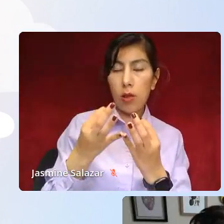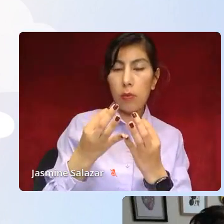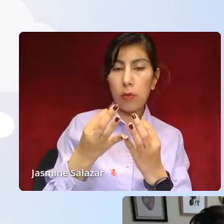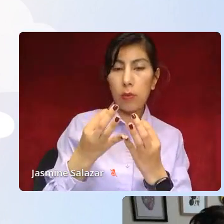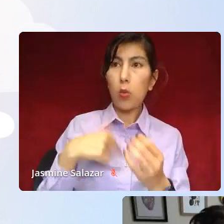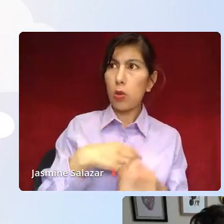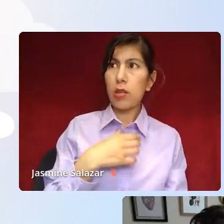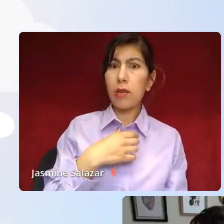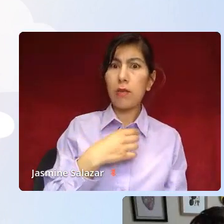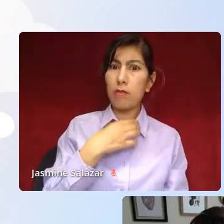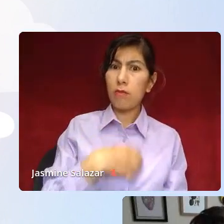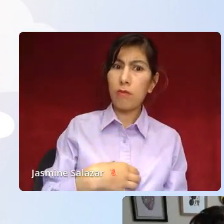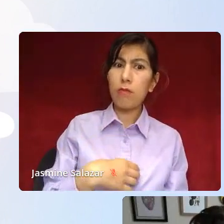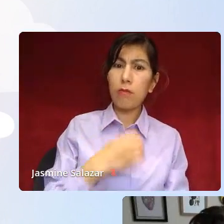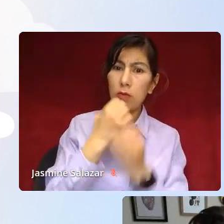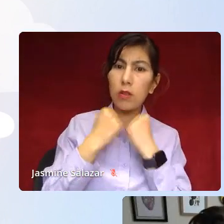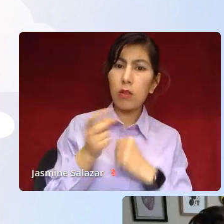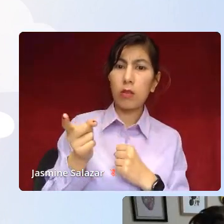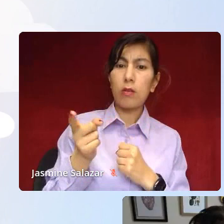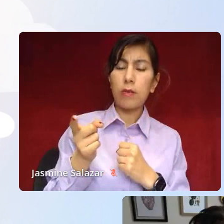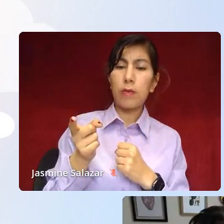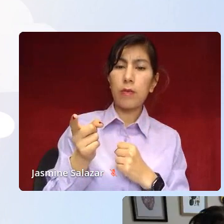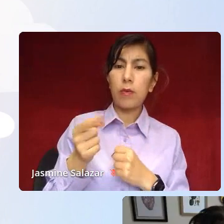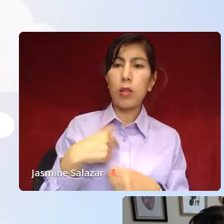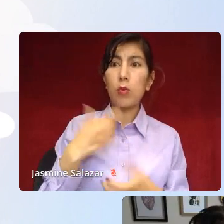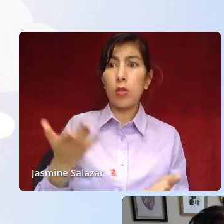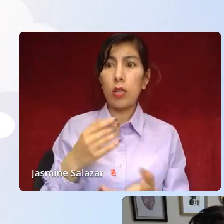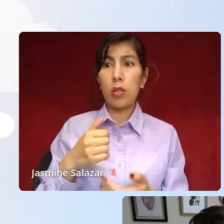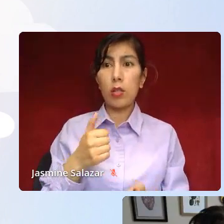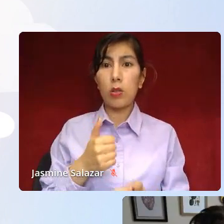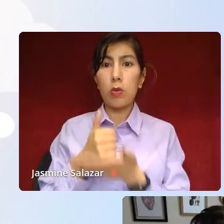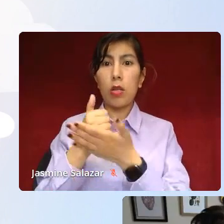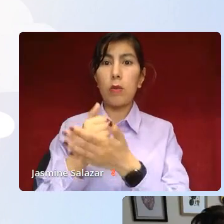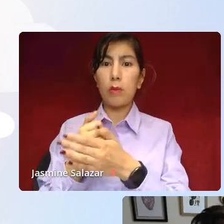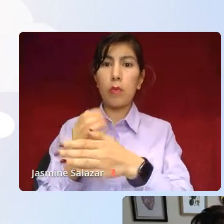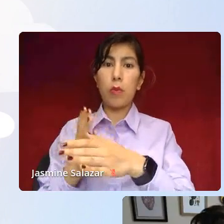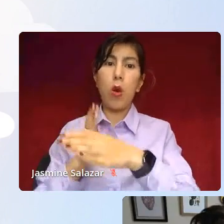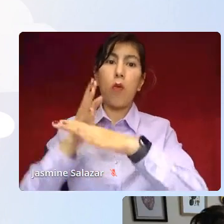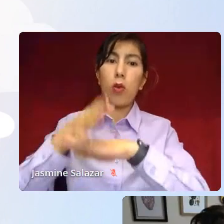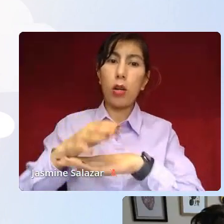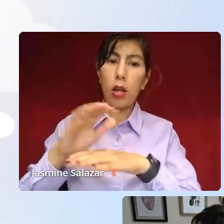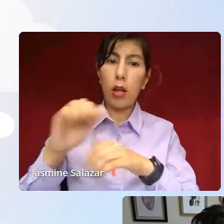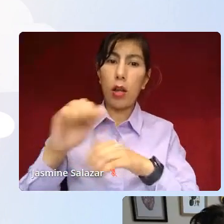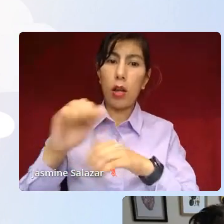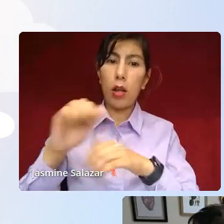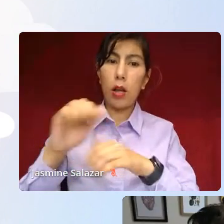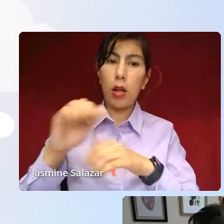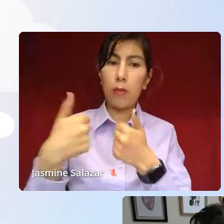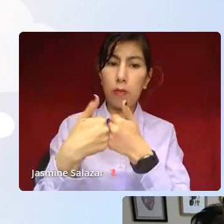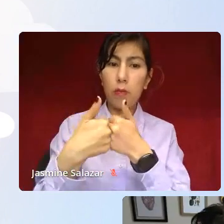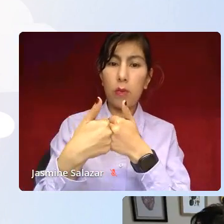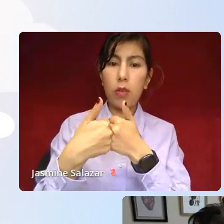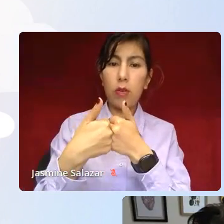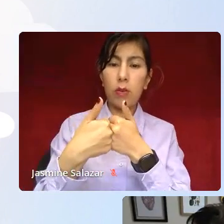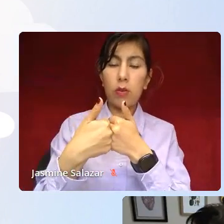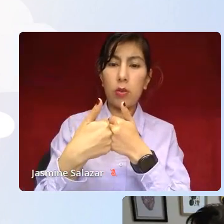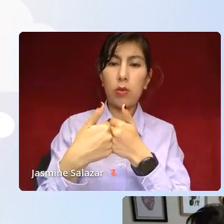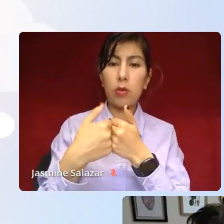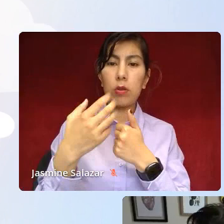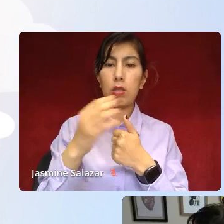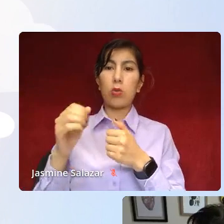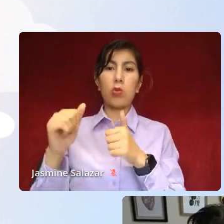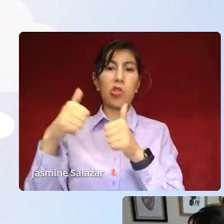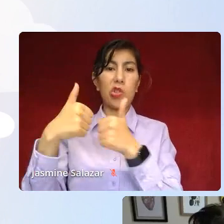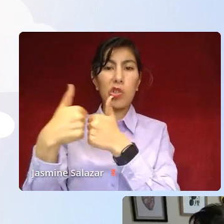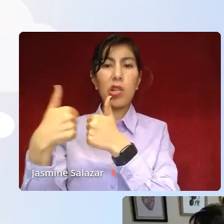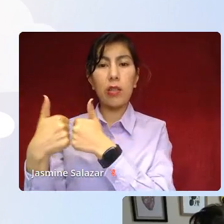care. And we are here to help them to overcome those barriers and those obstacles